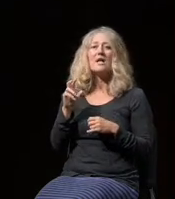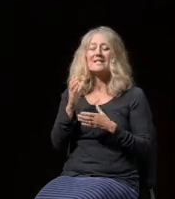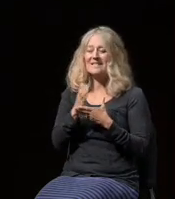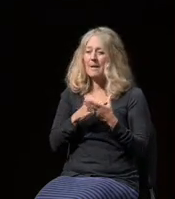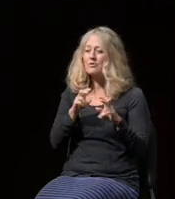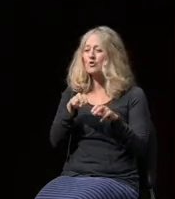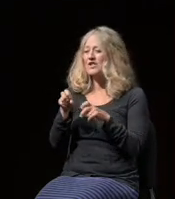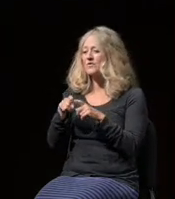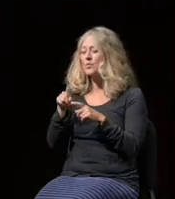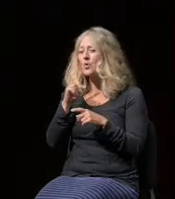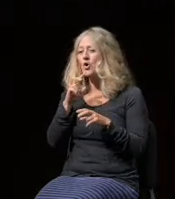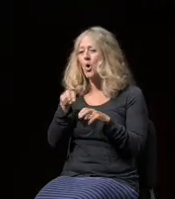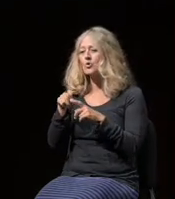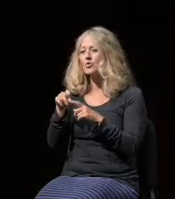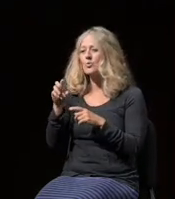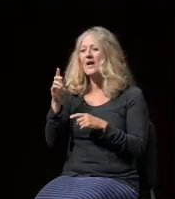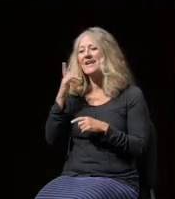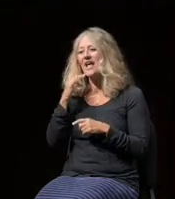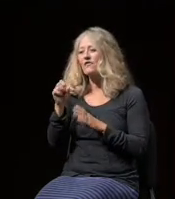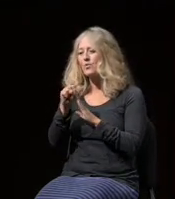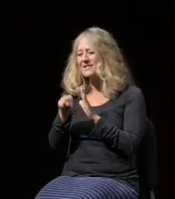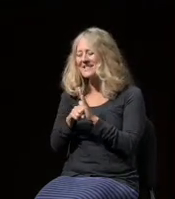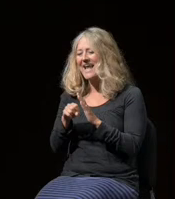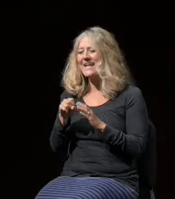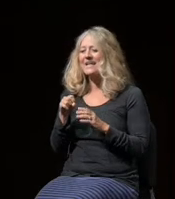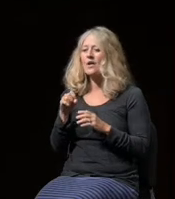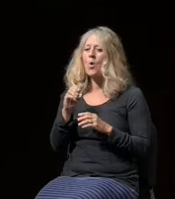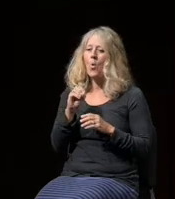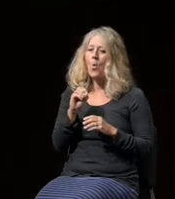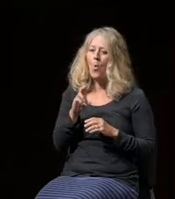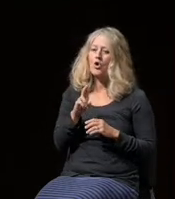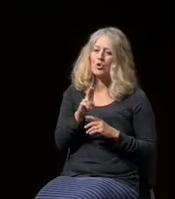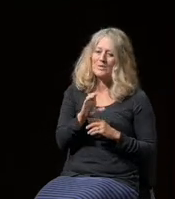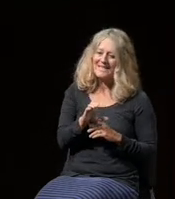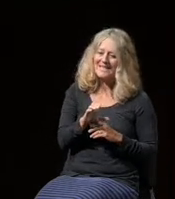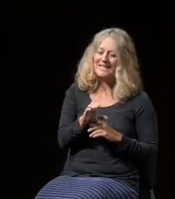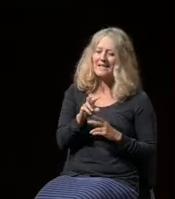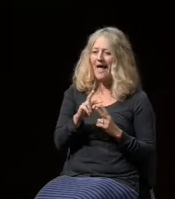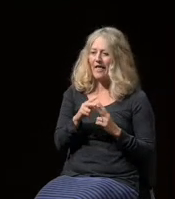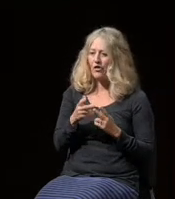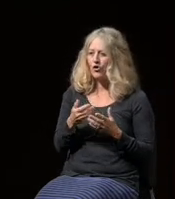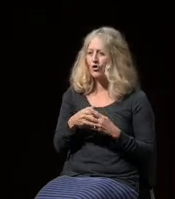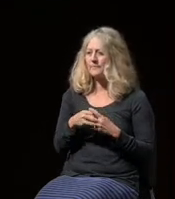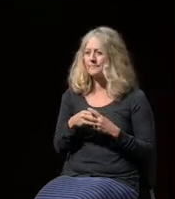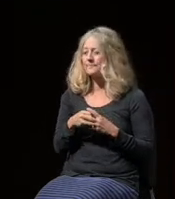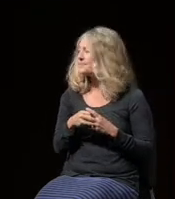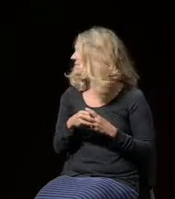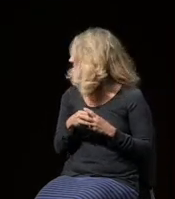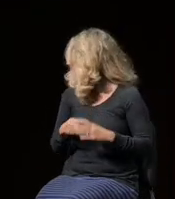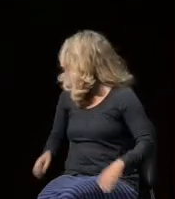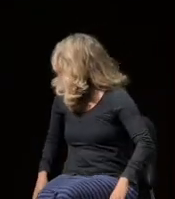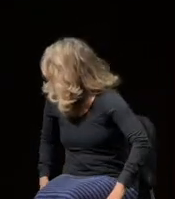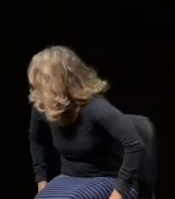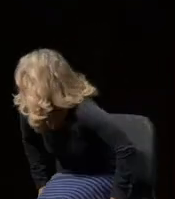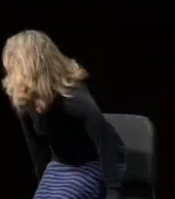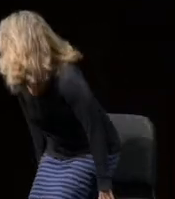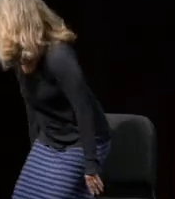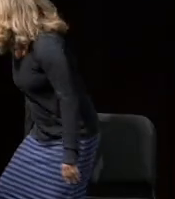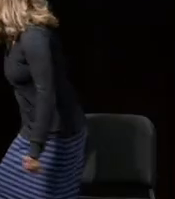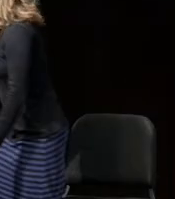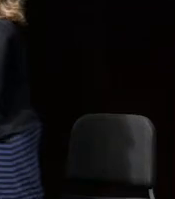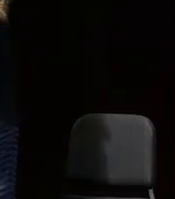go to the California state system or the UC system. Okay. That